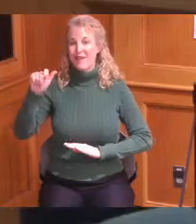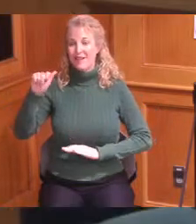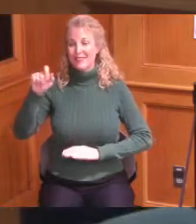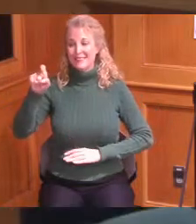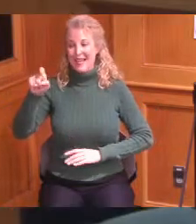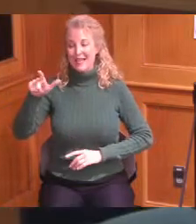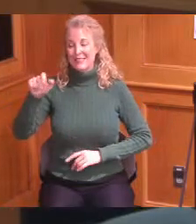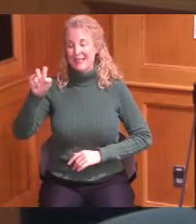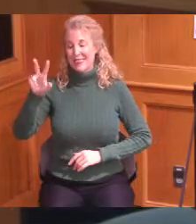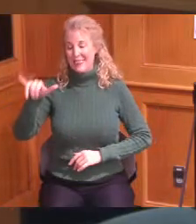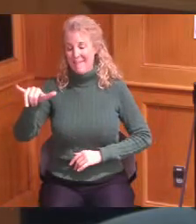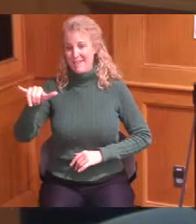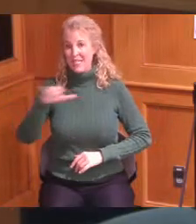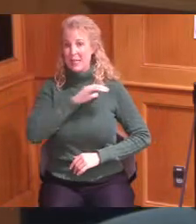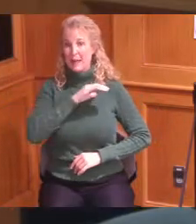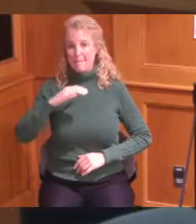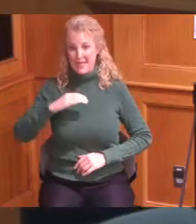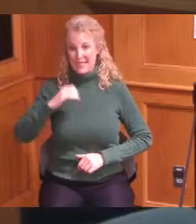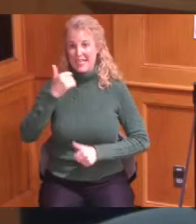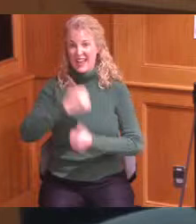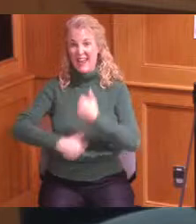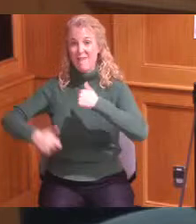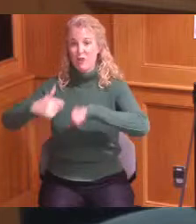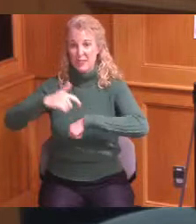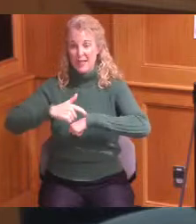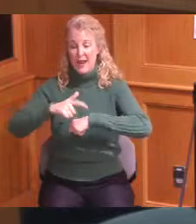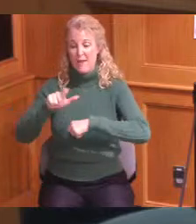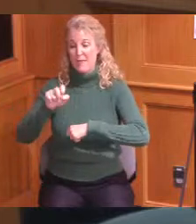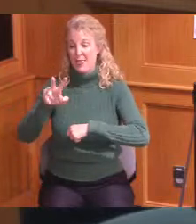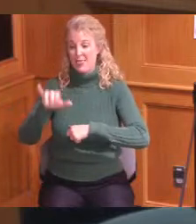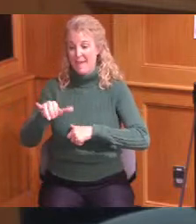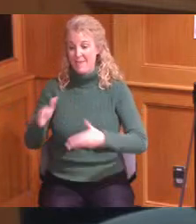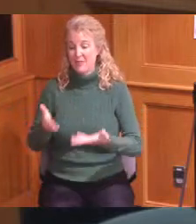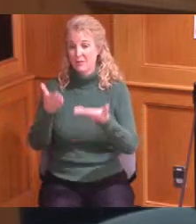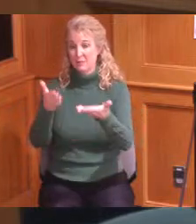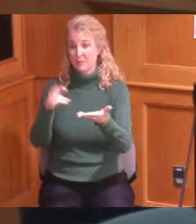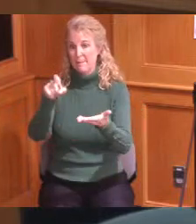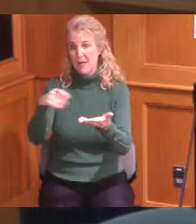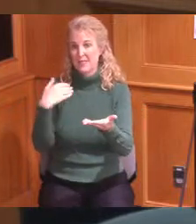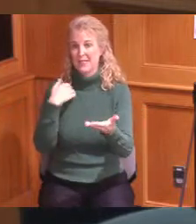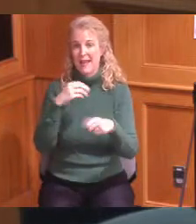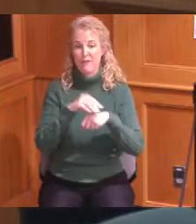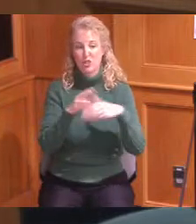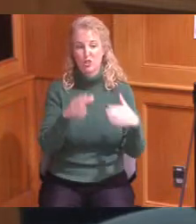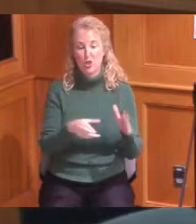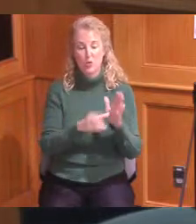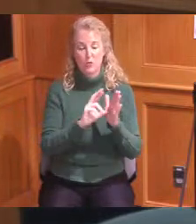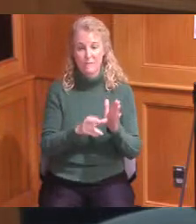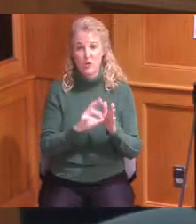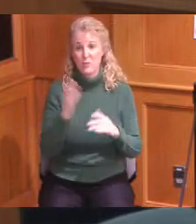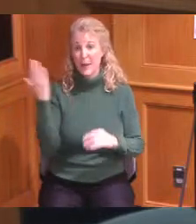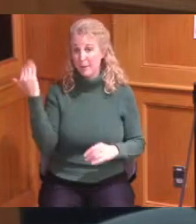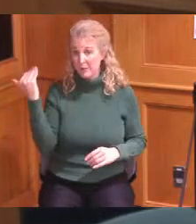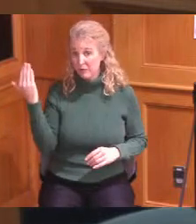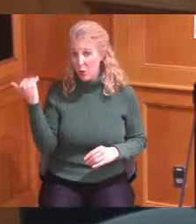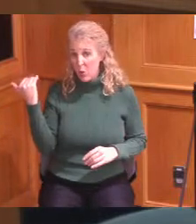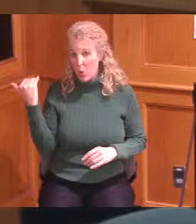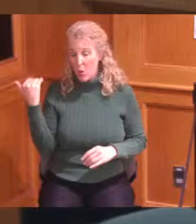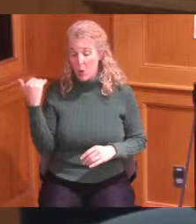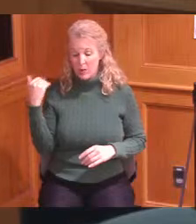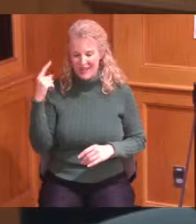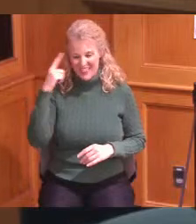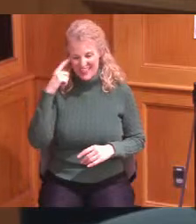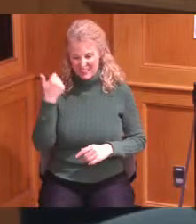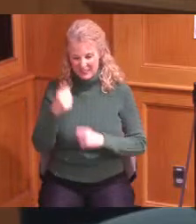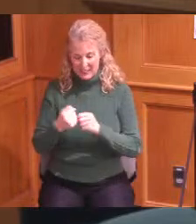every entity coming before for a levy is subject to a consultant review. We have, in really the last 10